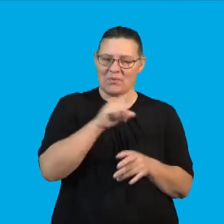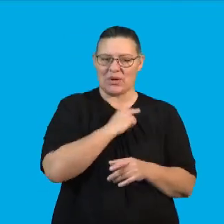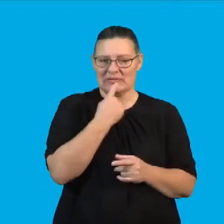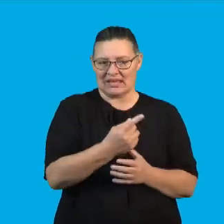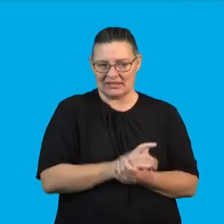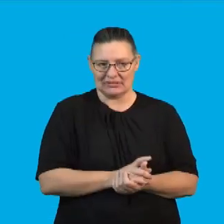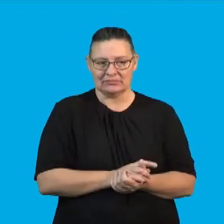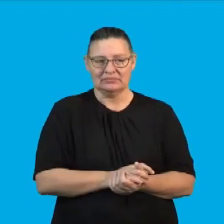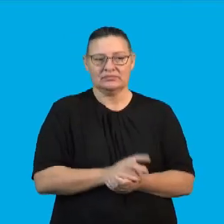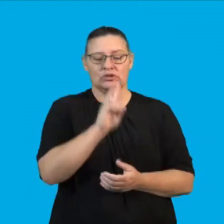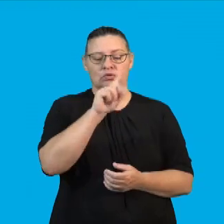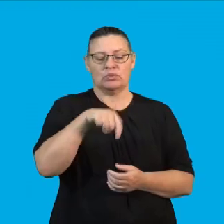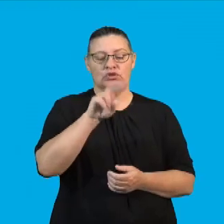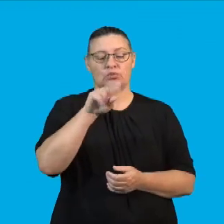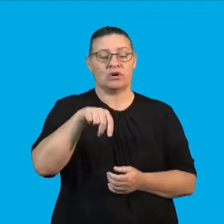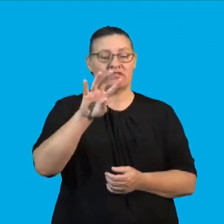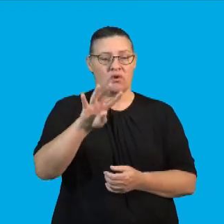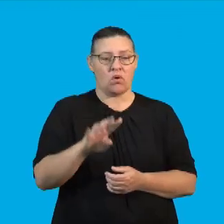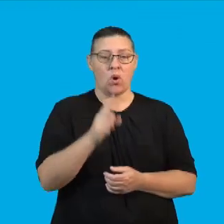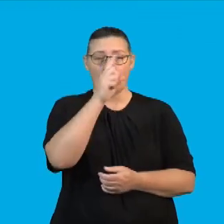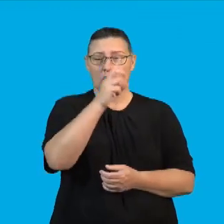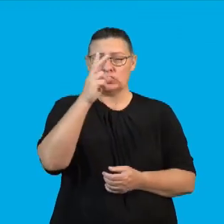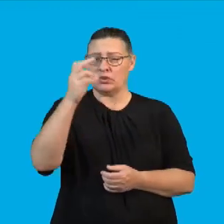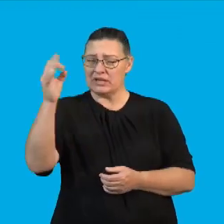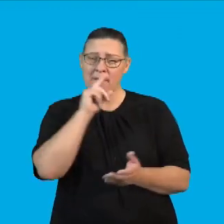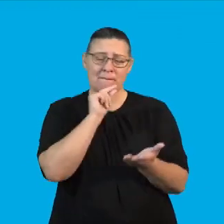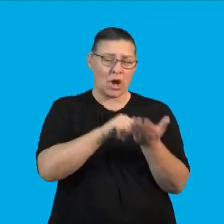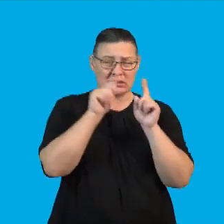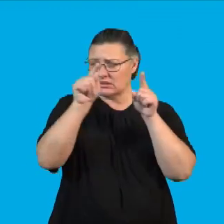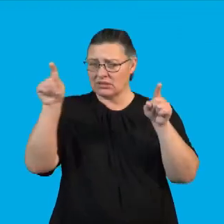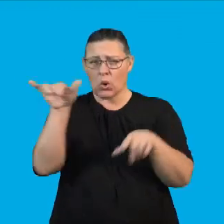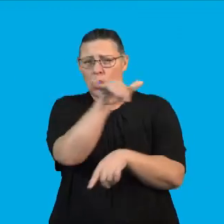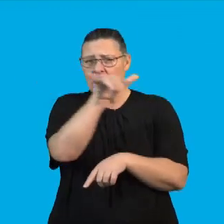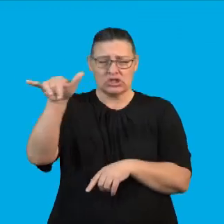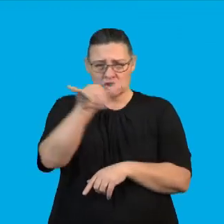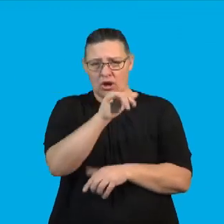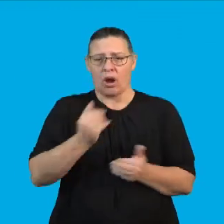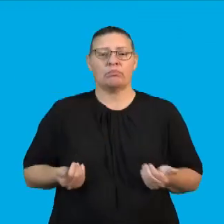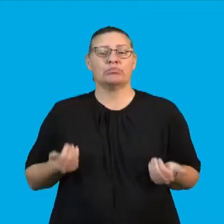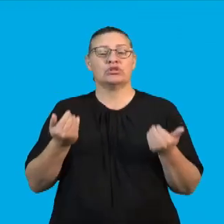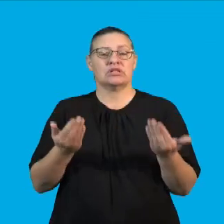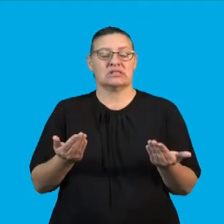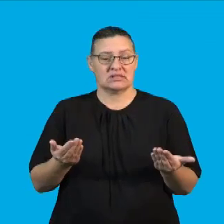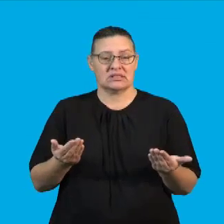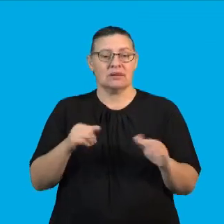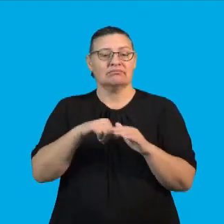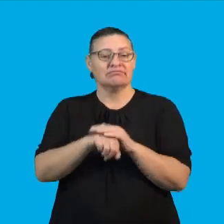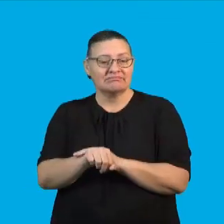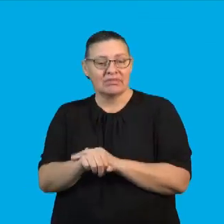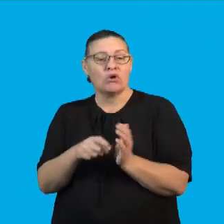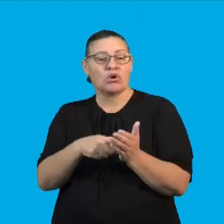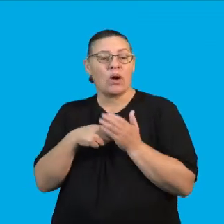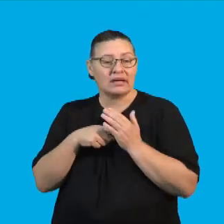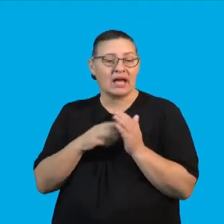precocial development. 2 to 4, which one of the bird species 1, 2, or 3 will possibly